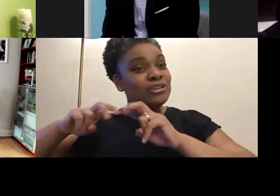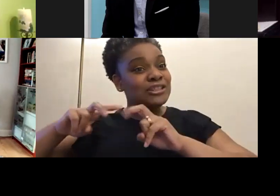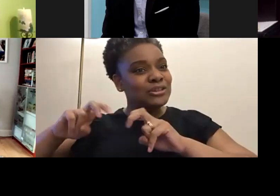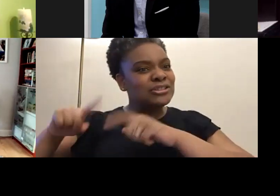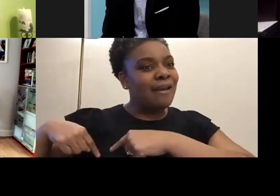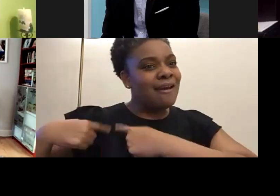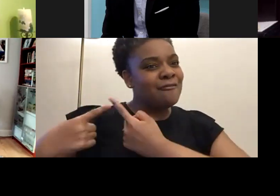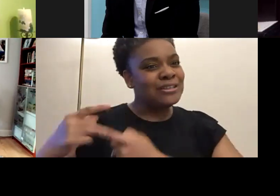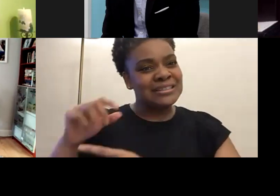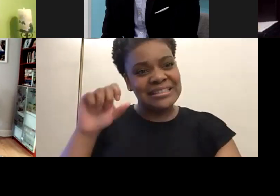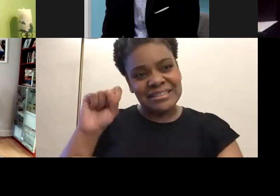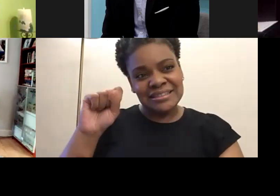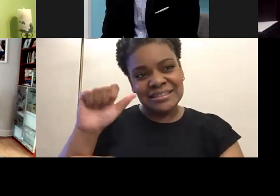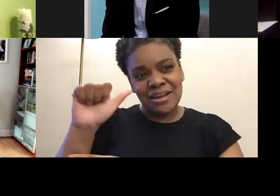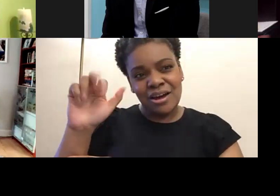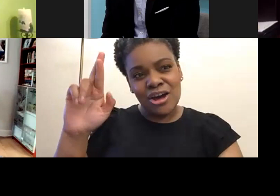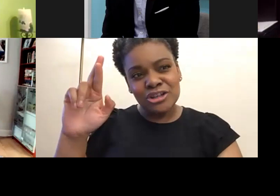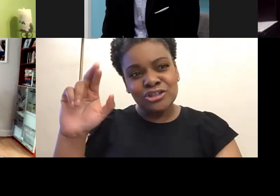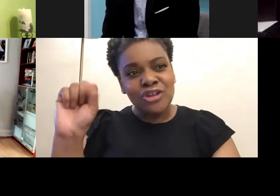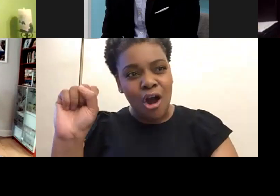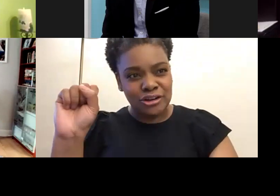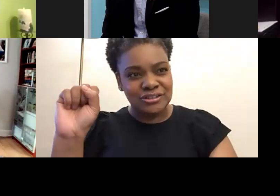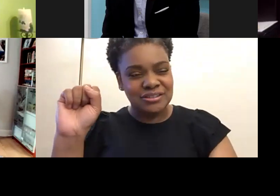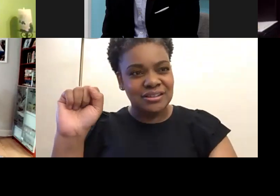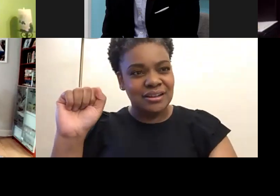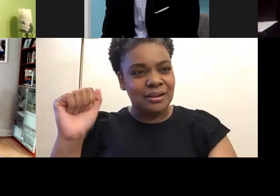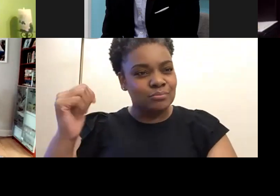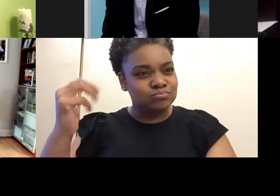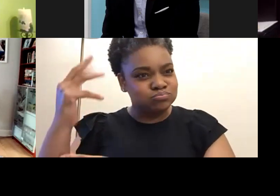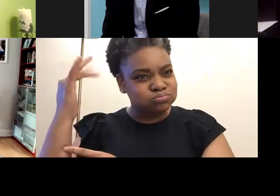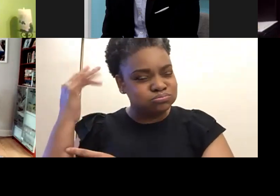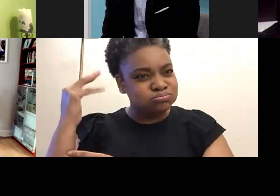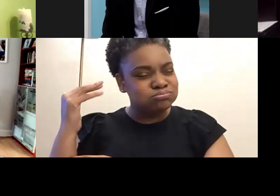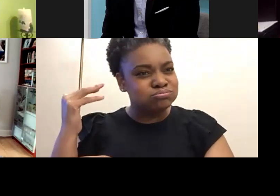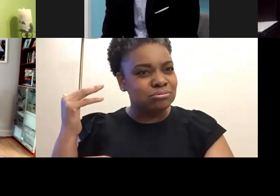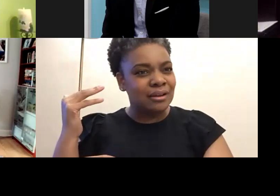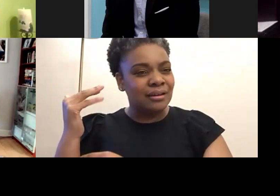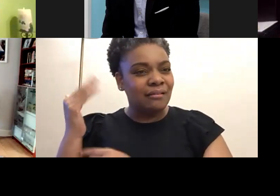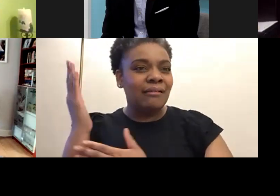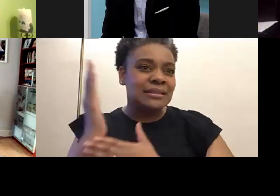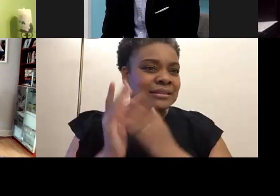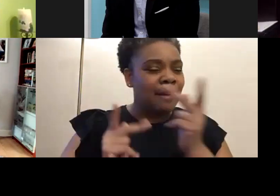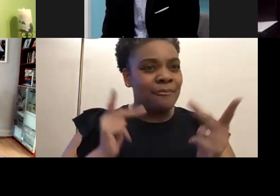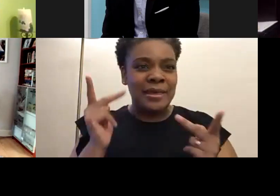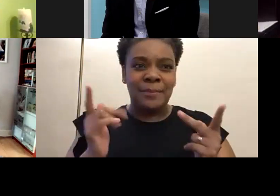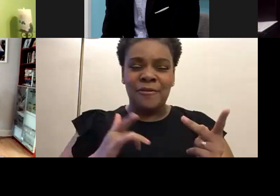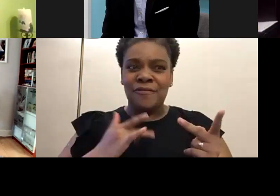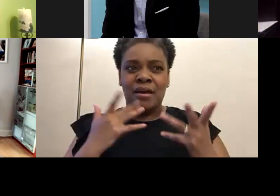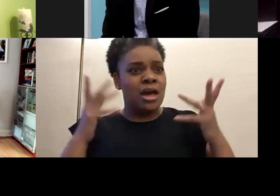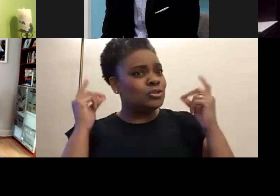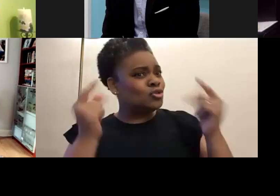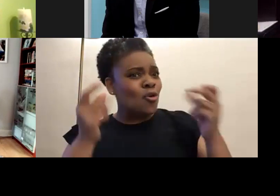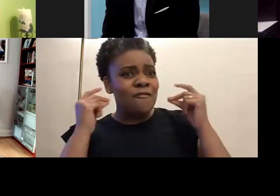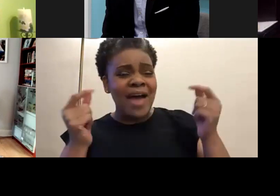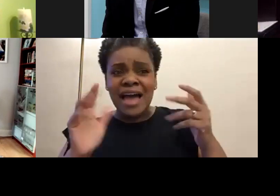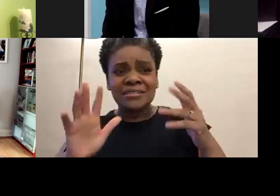the vaccine, that we had this warp speed thing. They came up with these new things and it was pushed too fast and we don't know what we're doing. No, they have actually been doing research